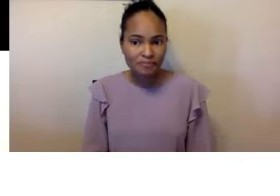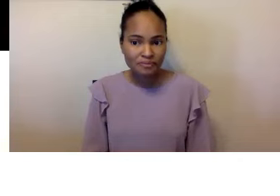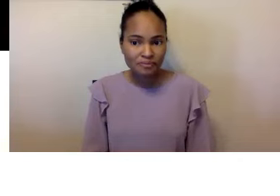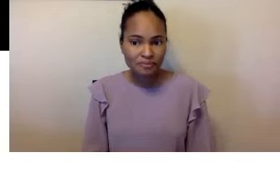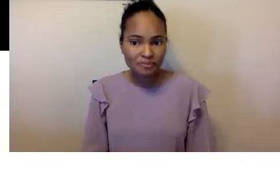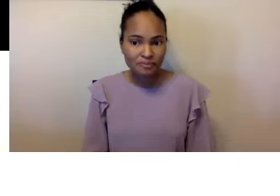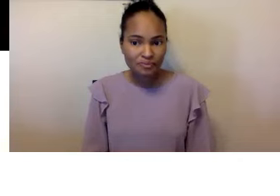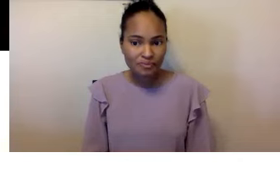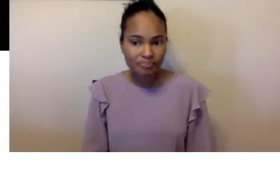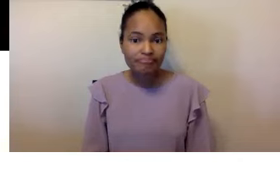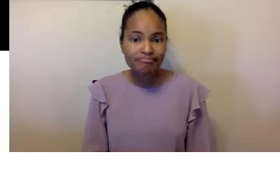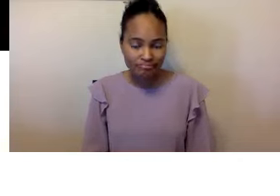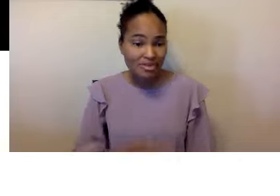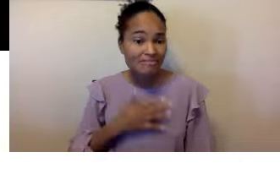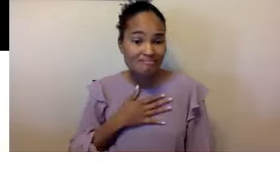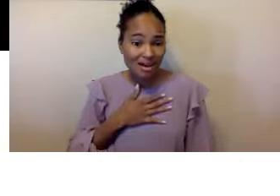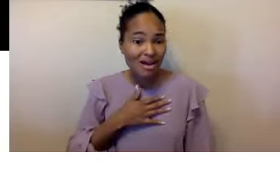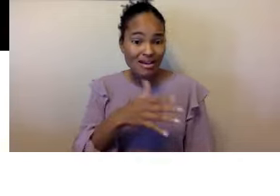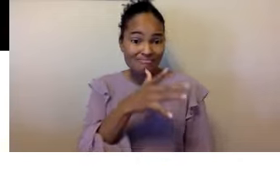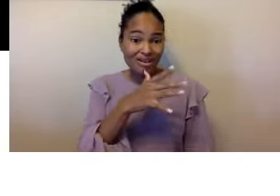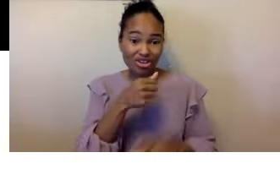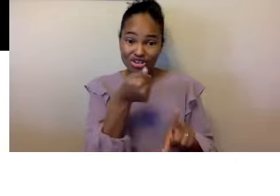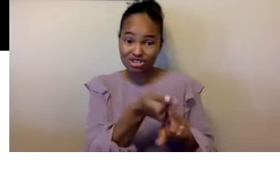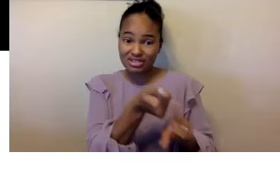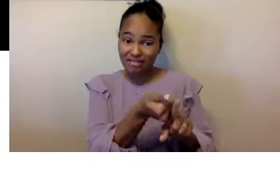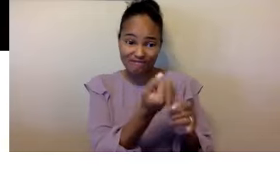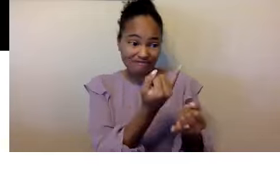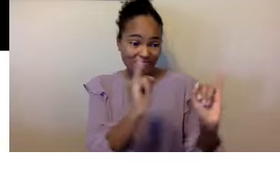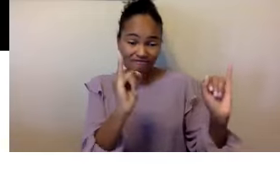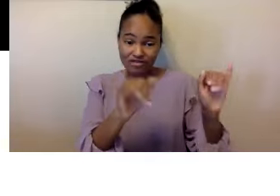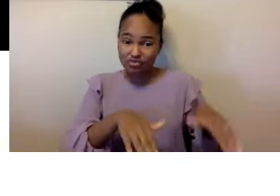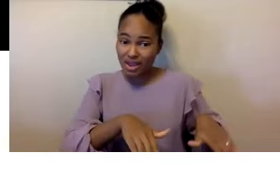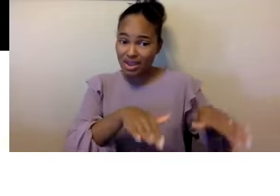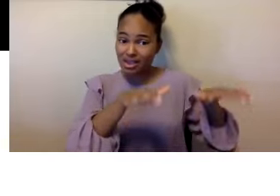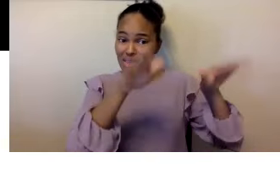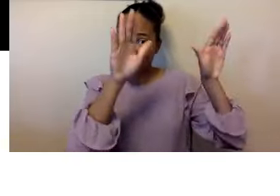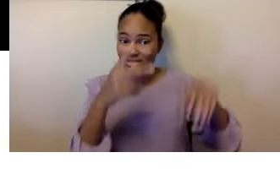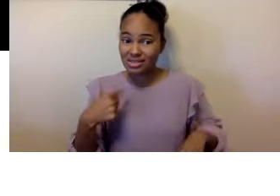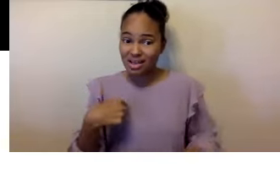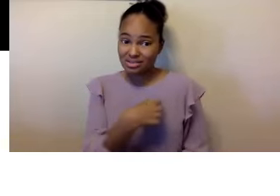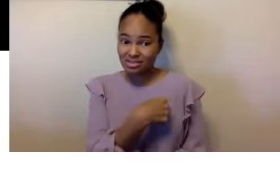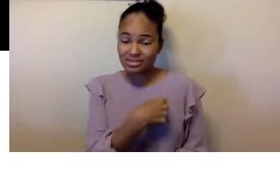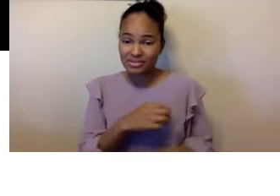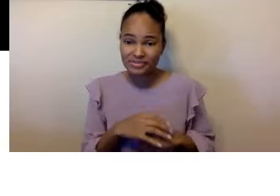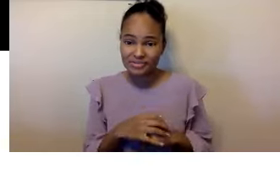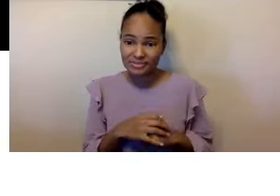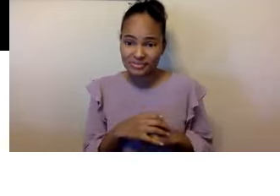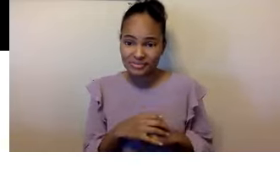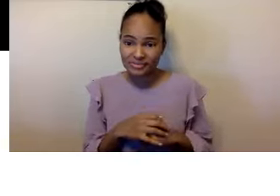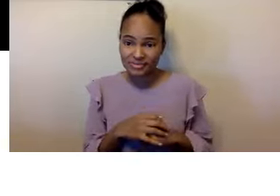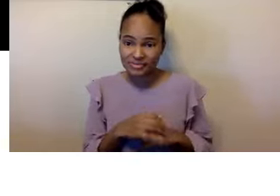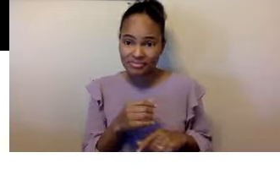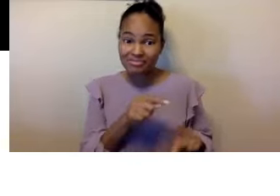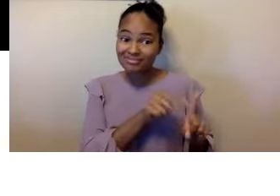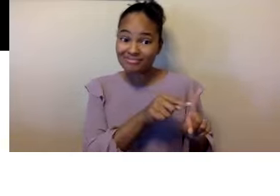mother who took care of us. And also my mom is not